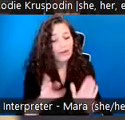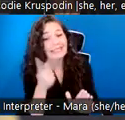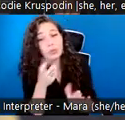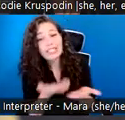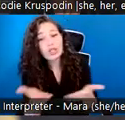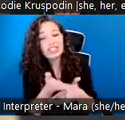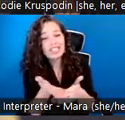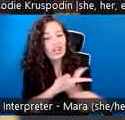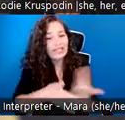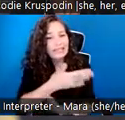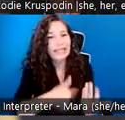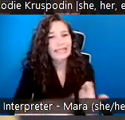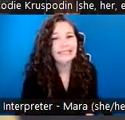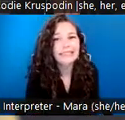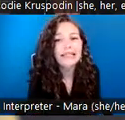space.